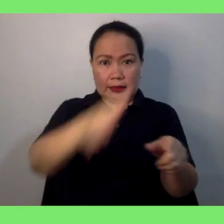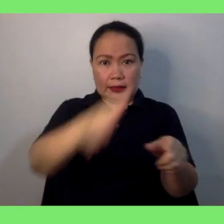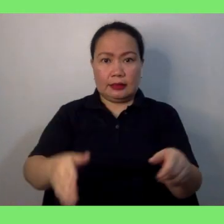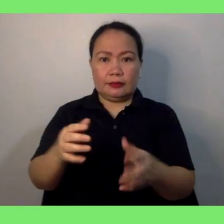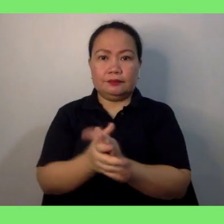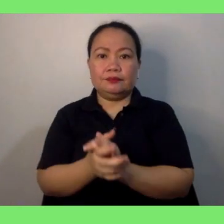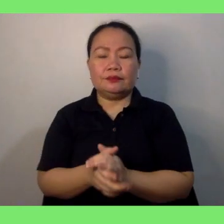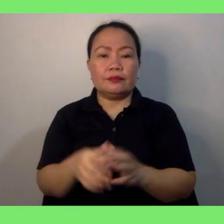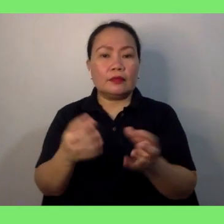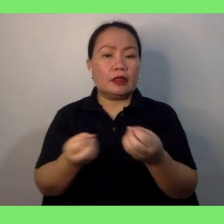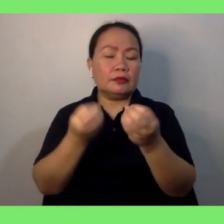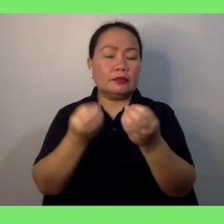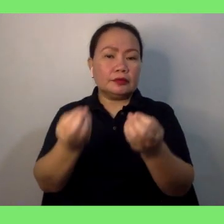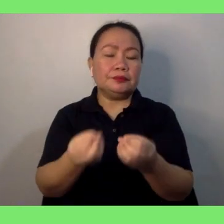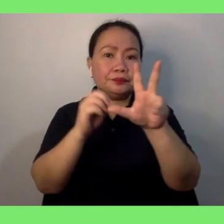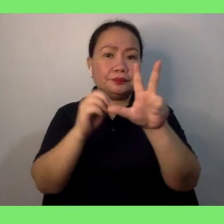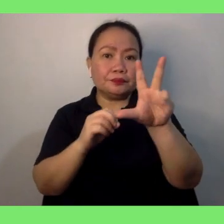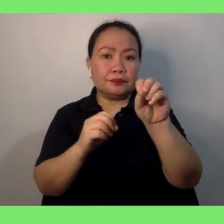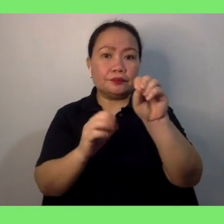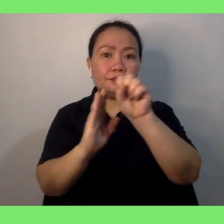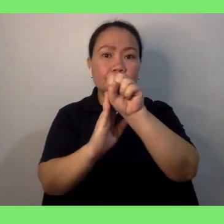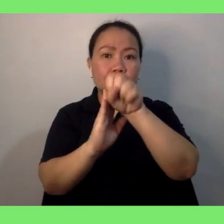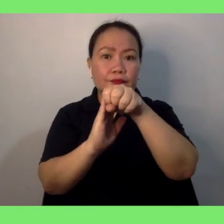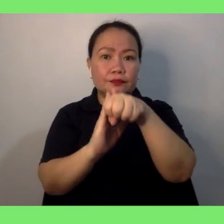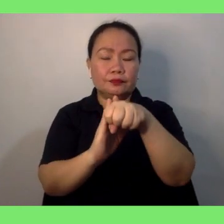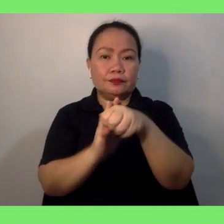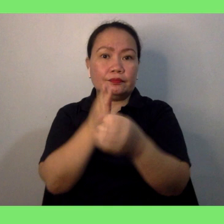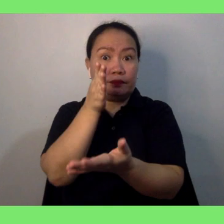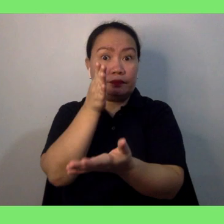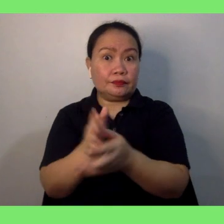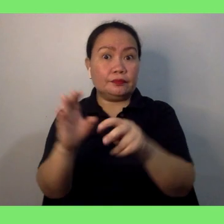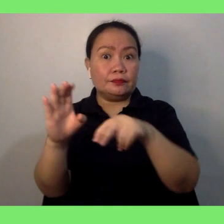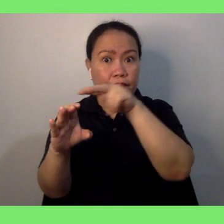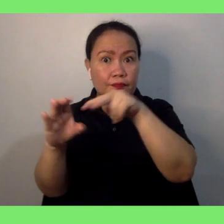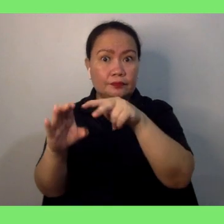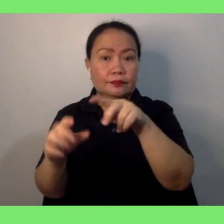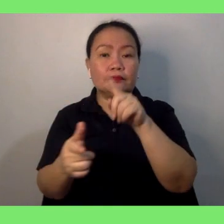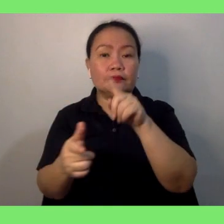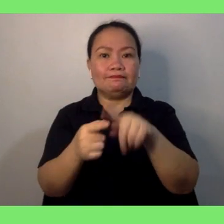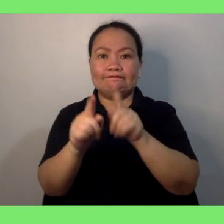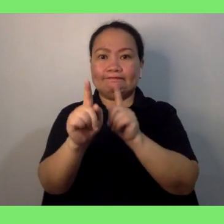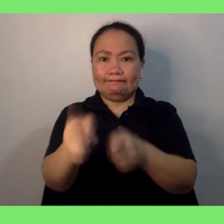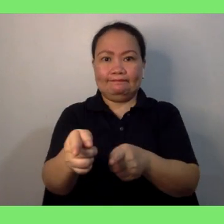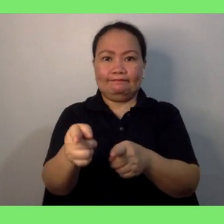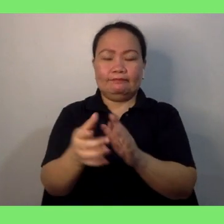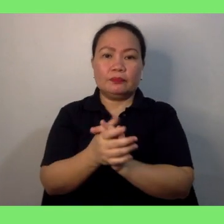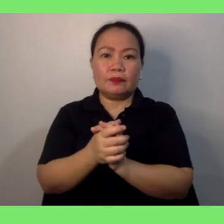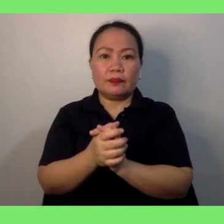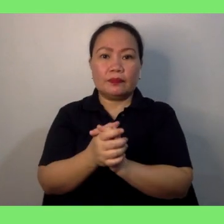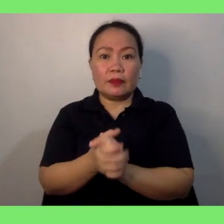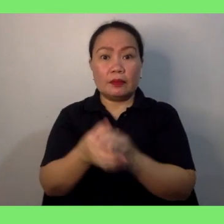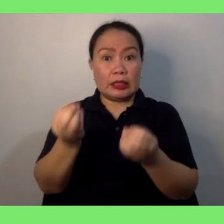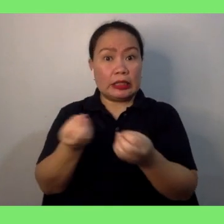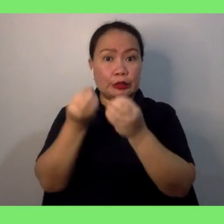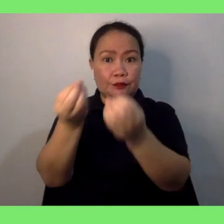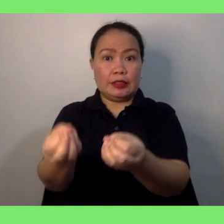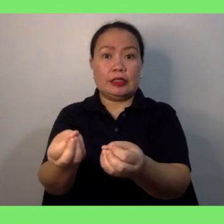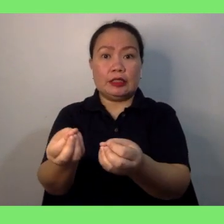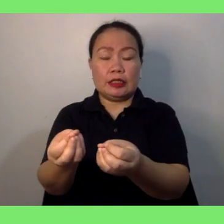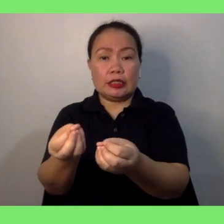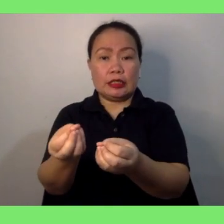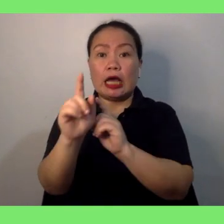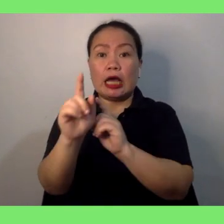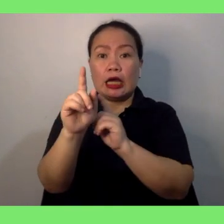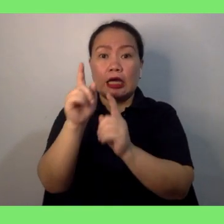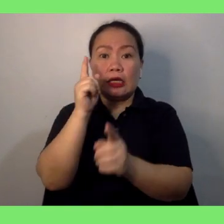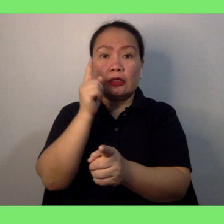I'm giving you 30 seconds. I-pause nyo yung video and then fill in the blanks by giving the correct word or